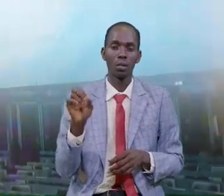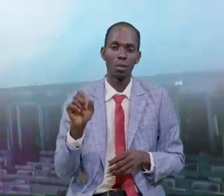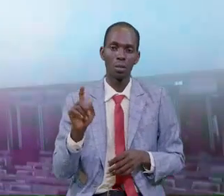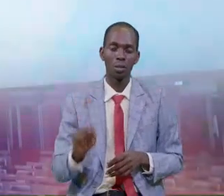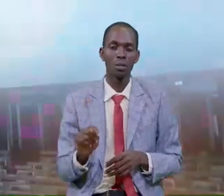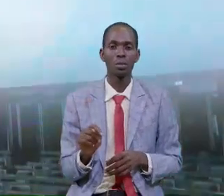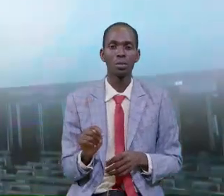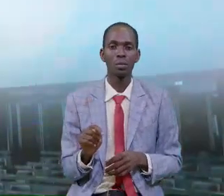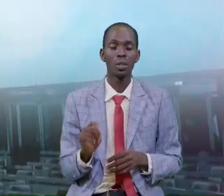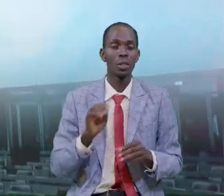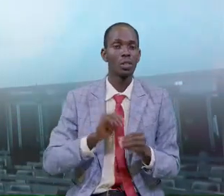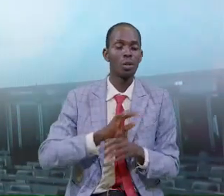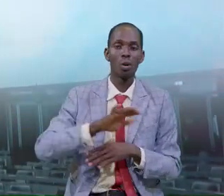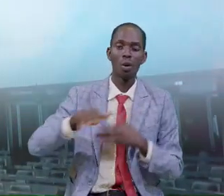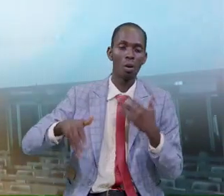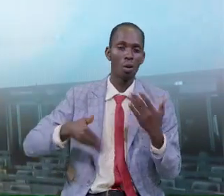all churches,